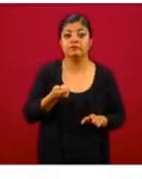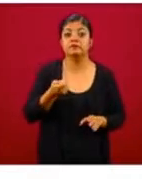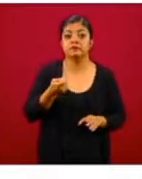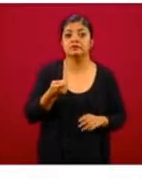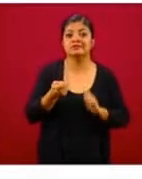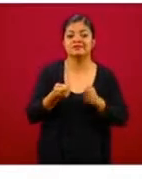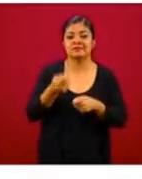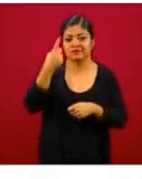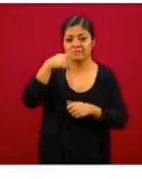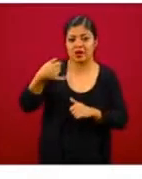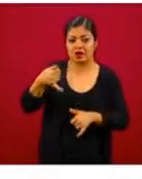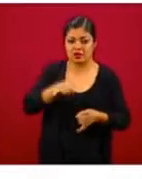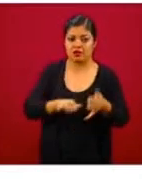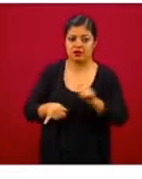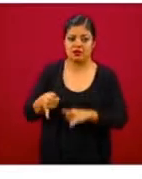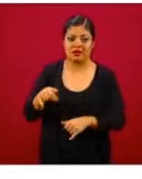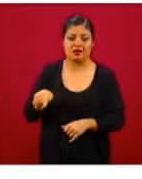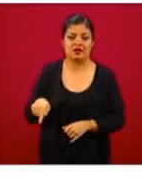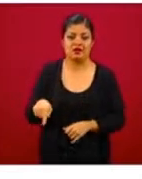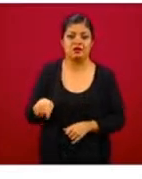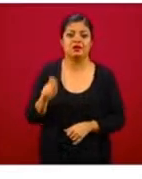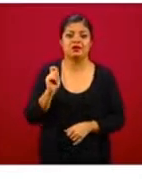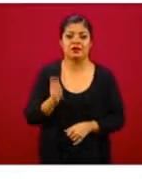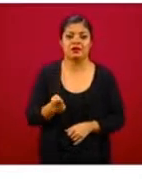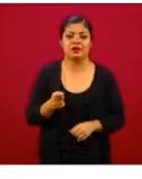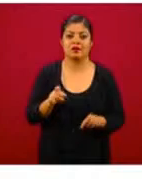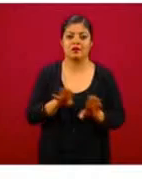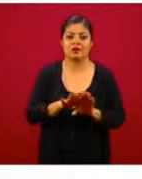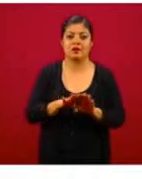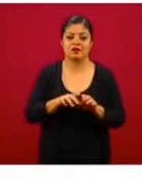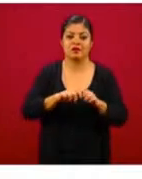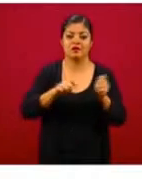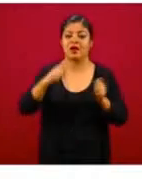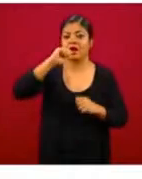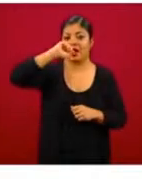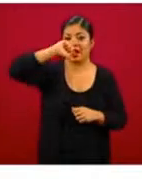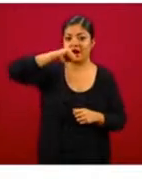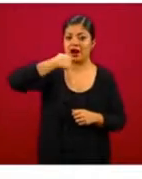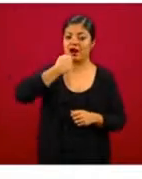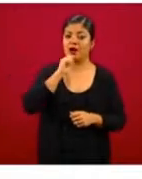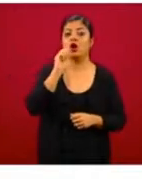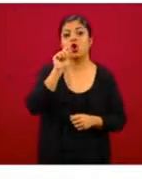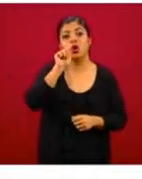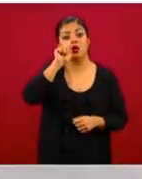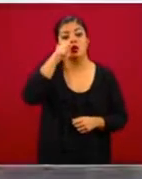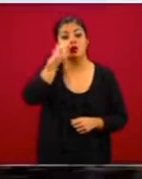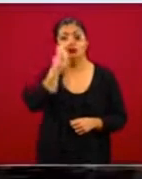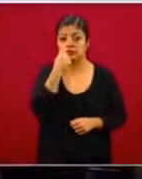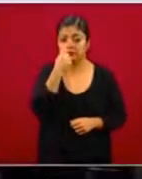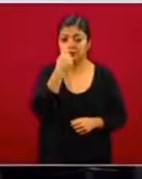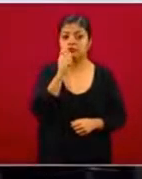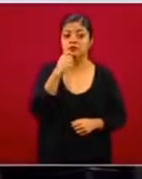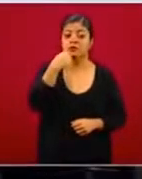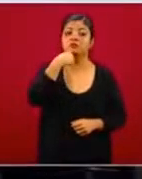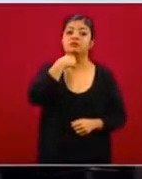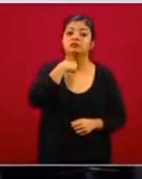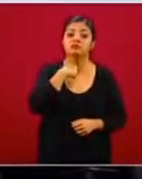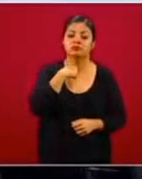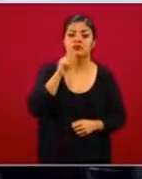through intake, they take a sample to be able to do a lab test, which would be a